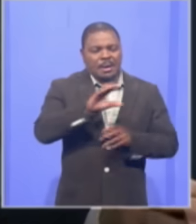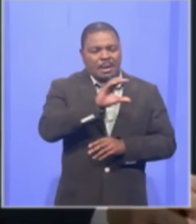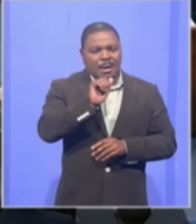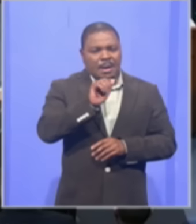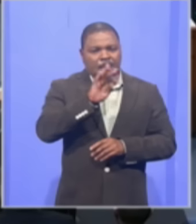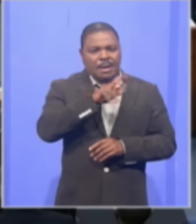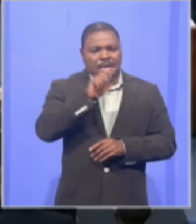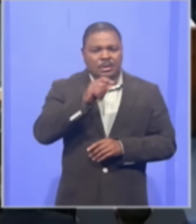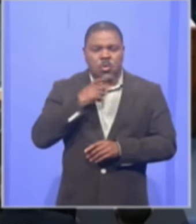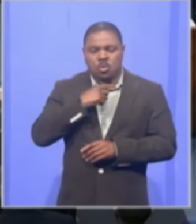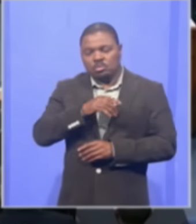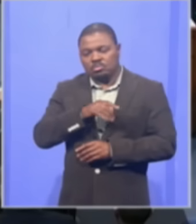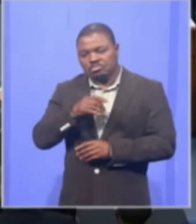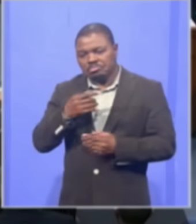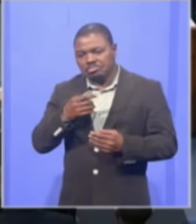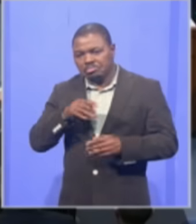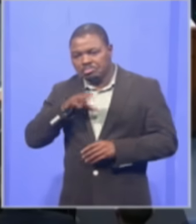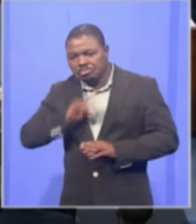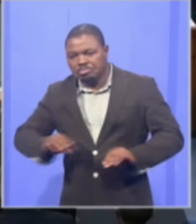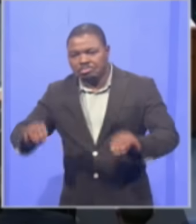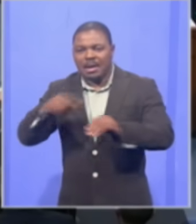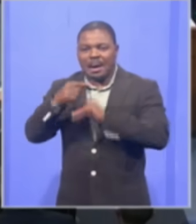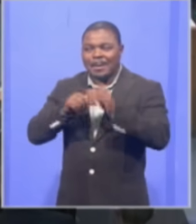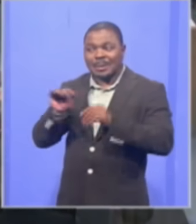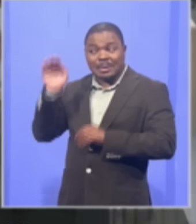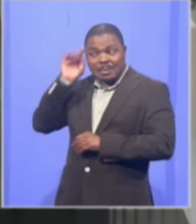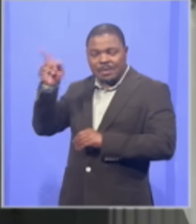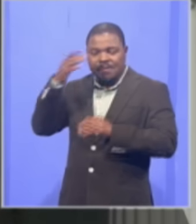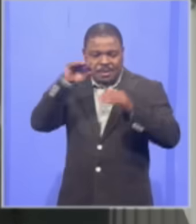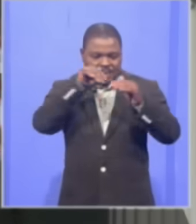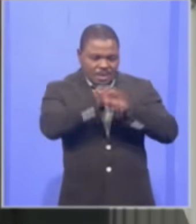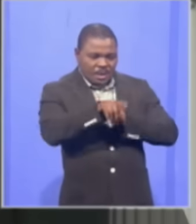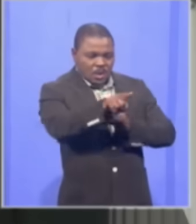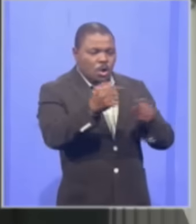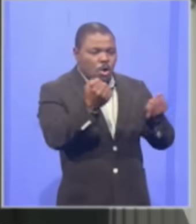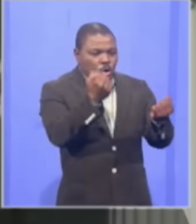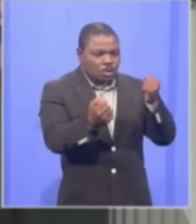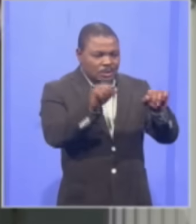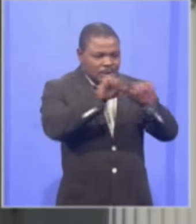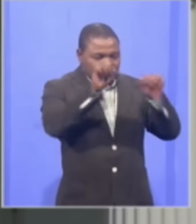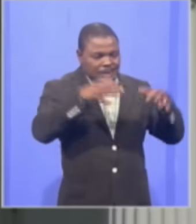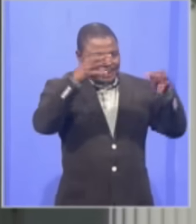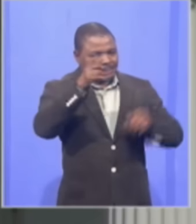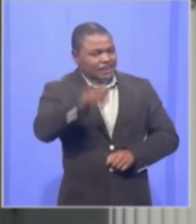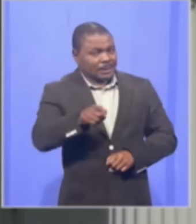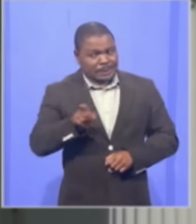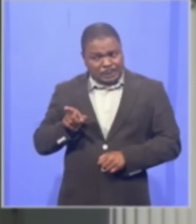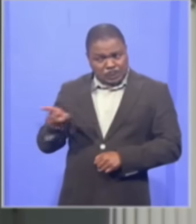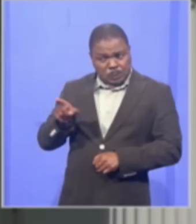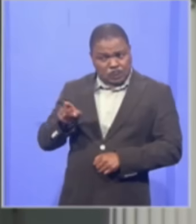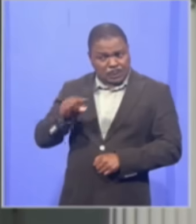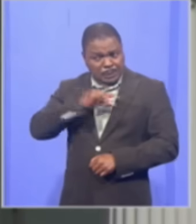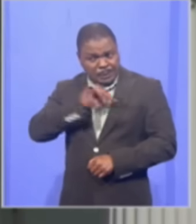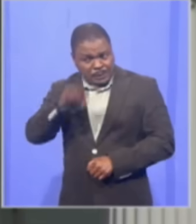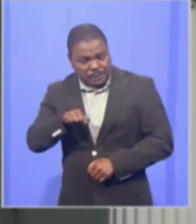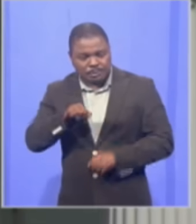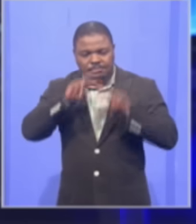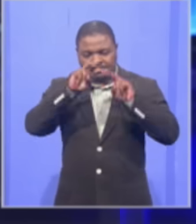menyenyetsi kgahlano Obama o ile a fetisetsa taba ena lefapheng la toka hore le nke qeto ebang Obama a na le nyewe.